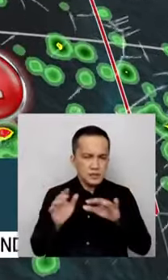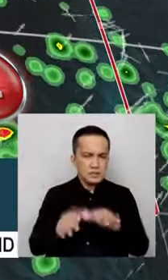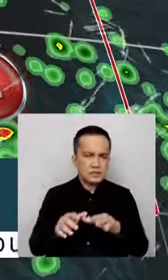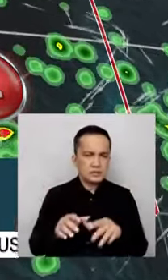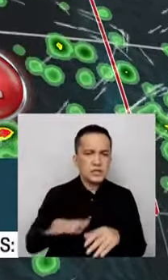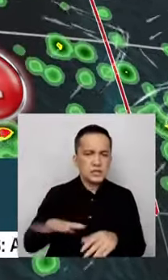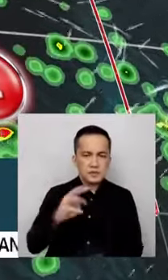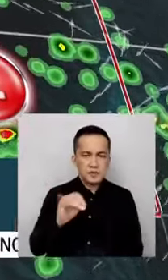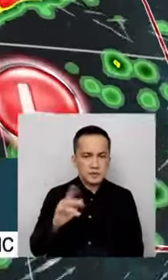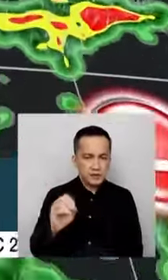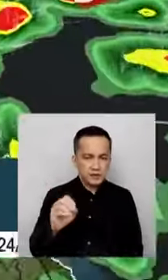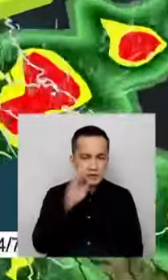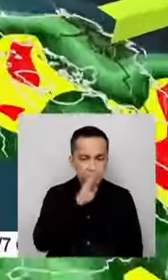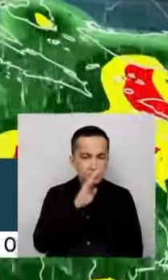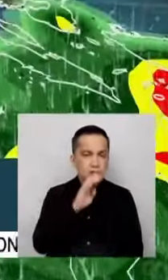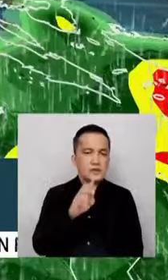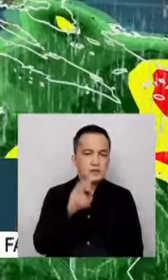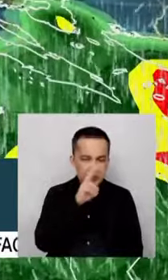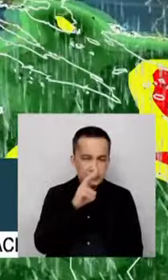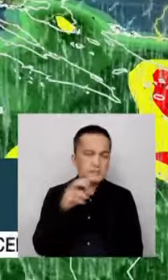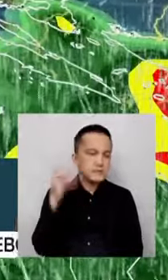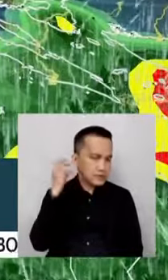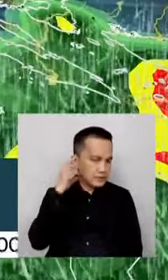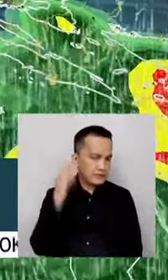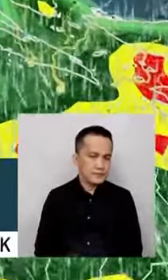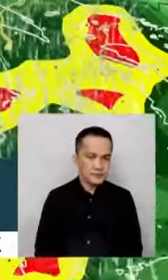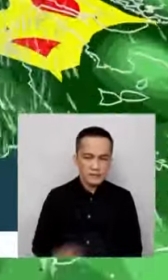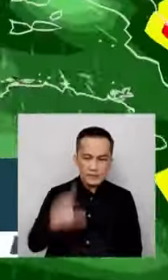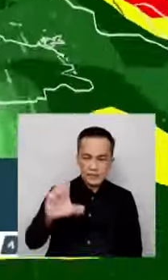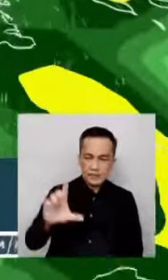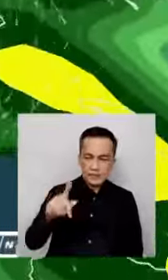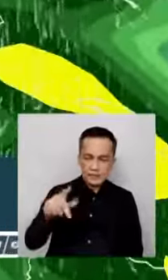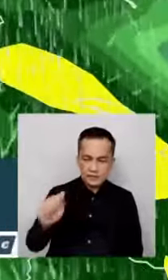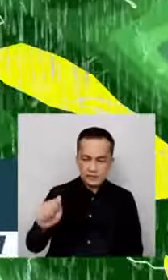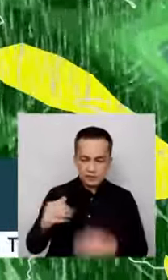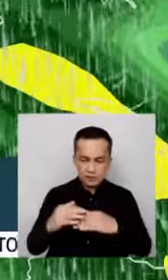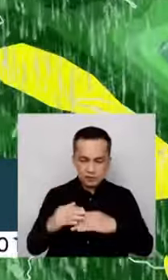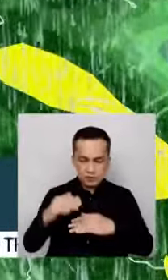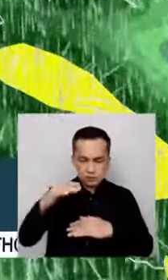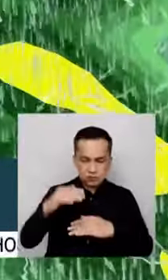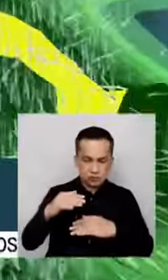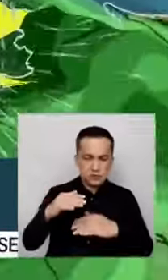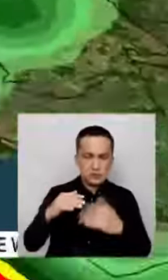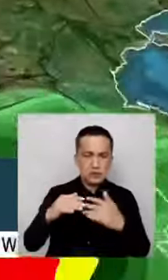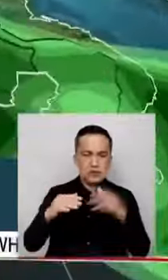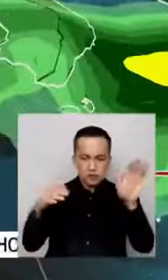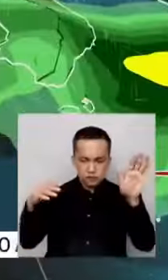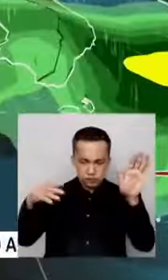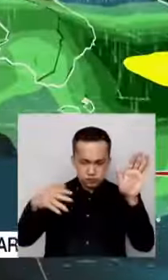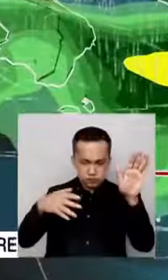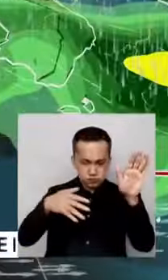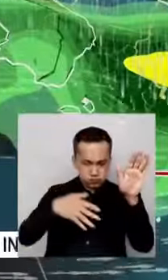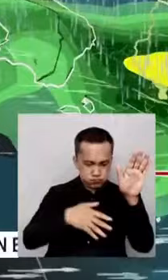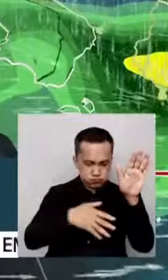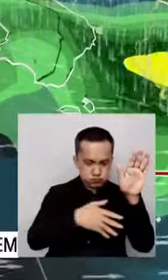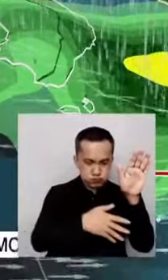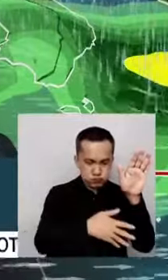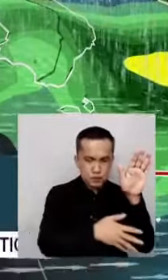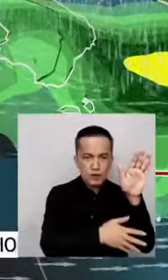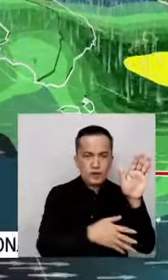Bicol Region, Visayas, and most of Mindanao. The LPA will continue its slow westward movement towards the Mindanao-Visayas